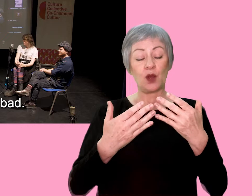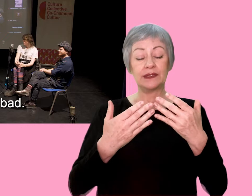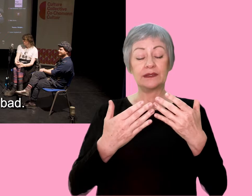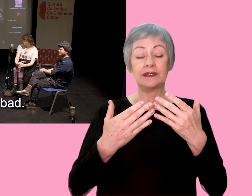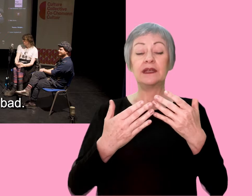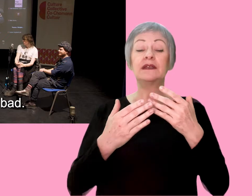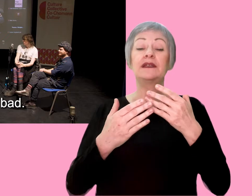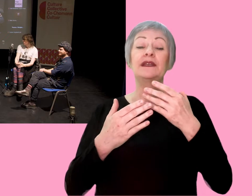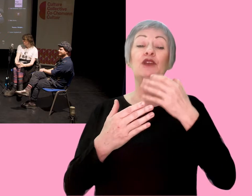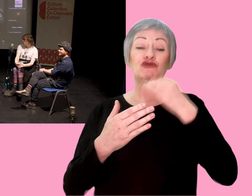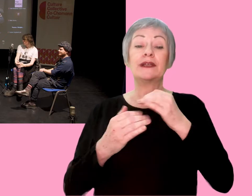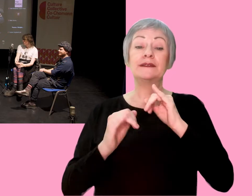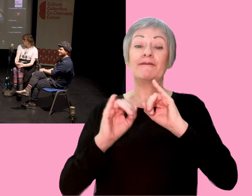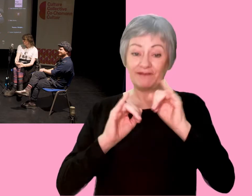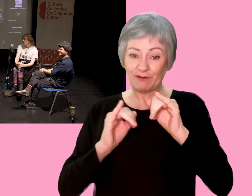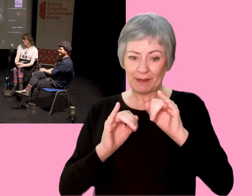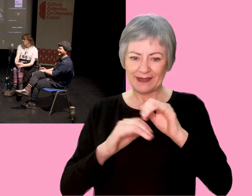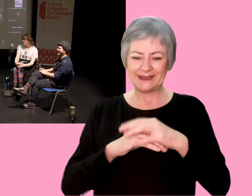is very bad. Just